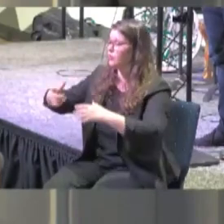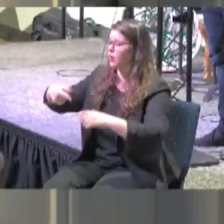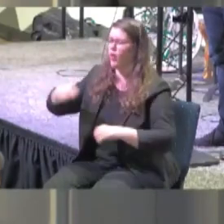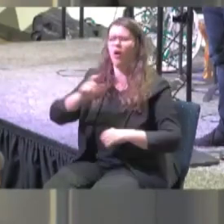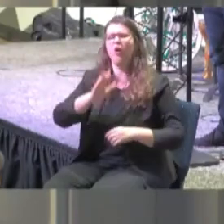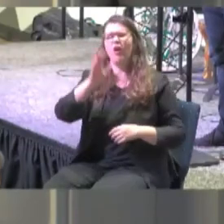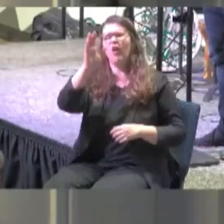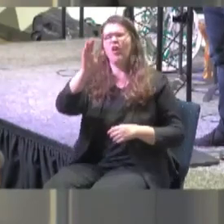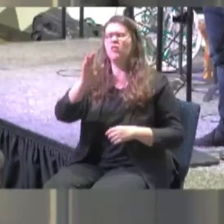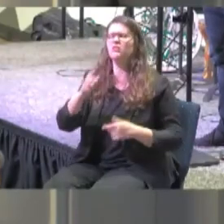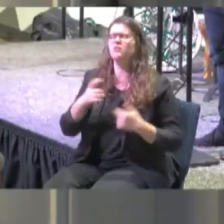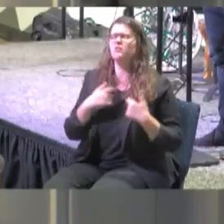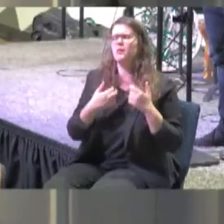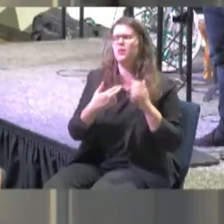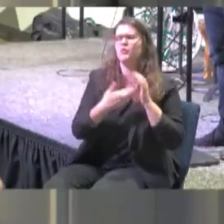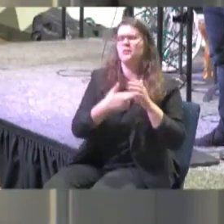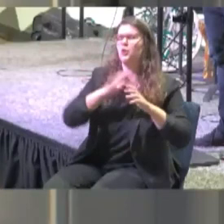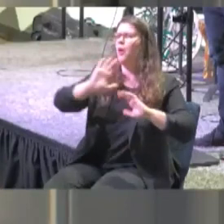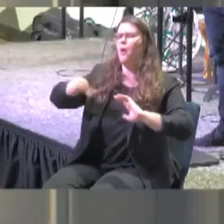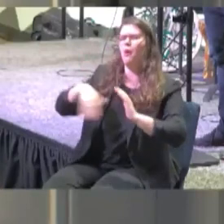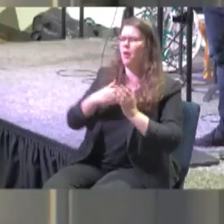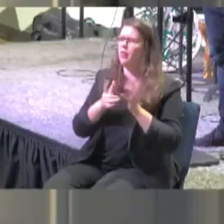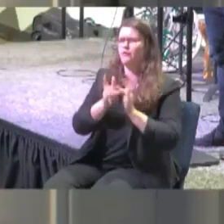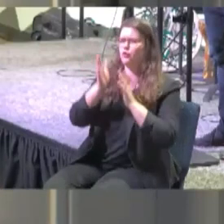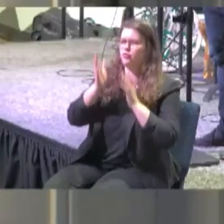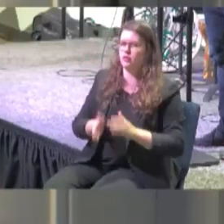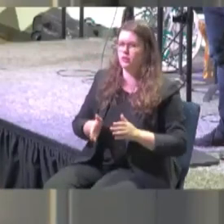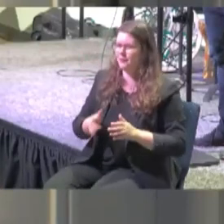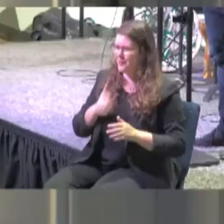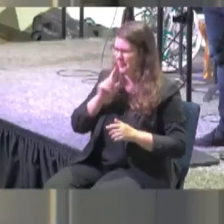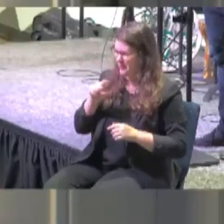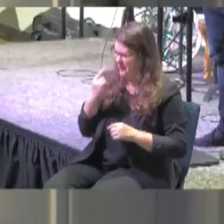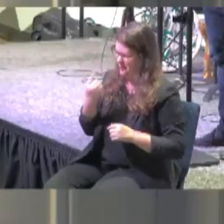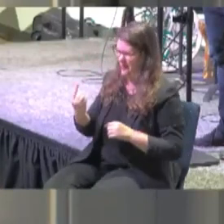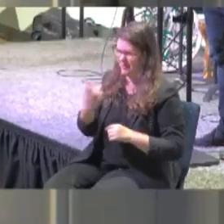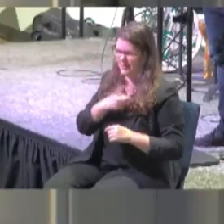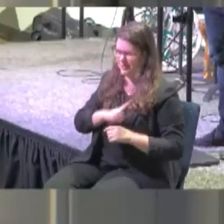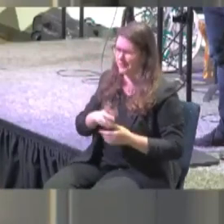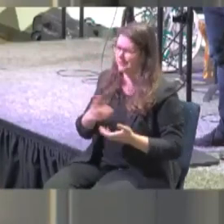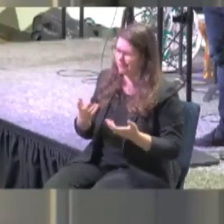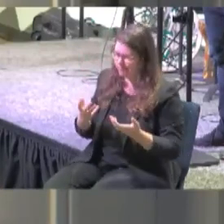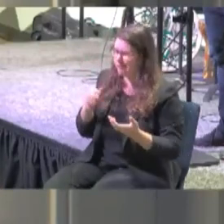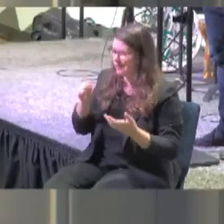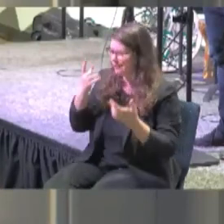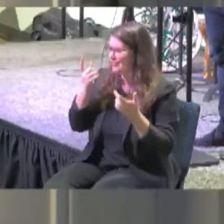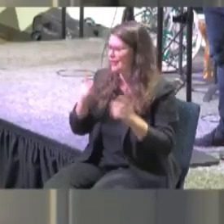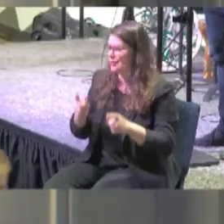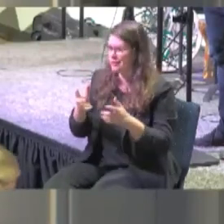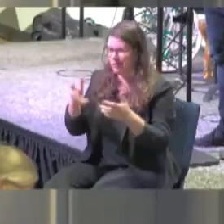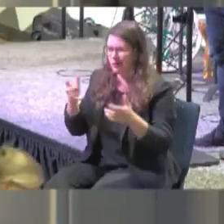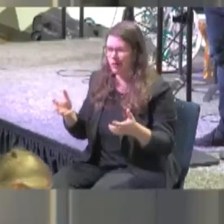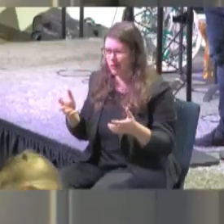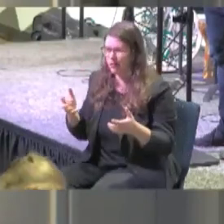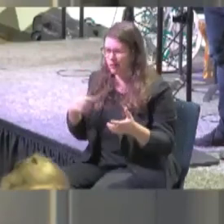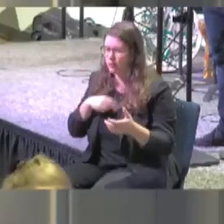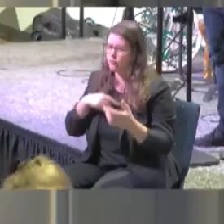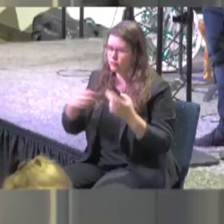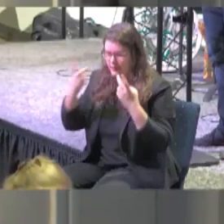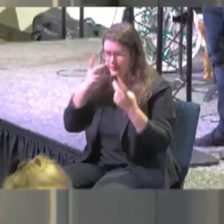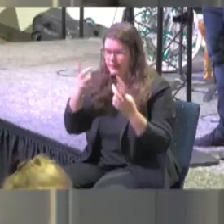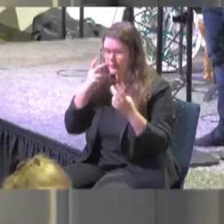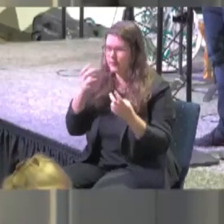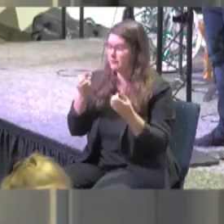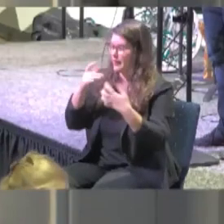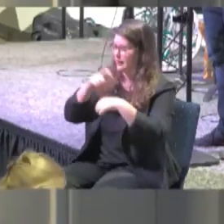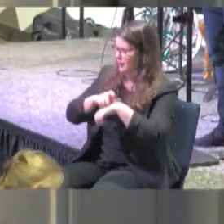whole church but are not actually all-inclusive. And that happens, I'm afraid, rather a lot. And we see pronouncements, you know, the